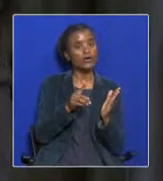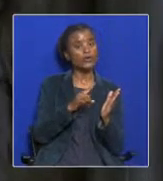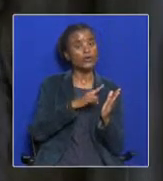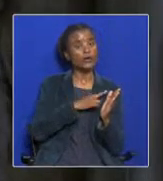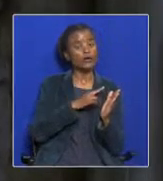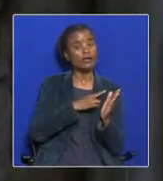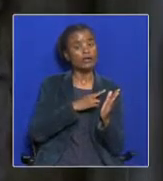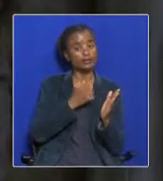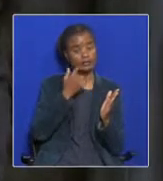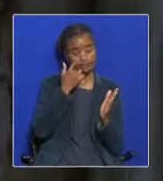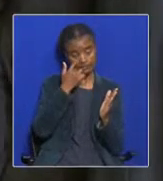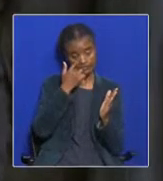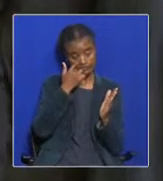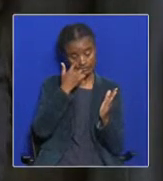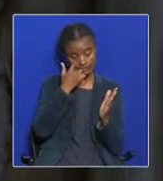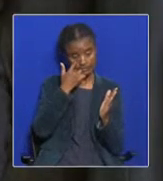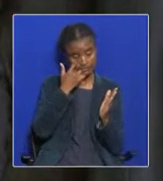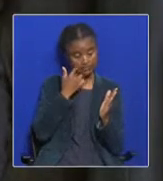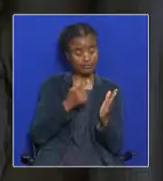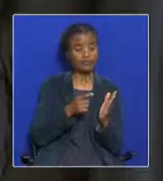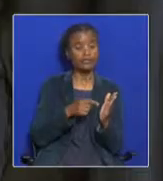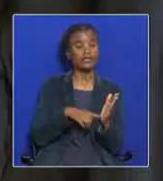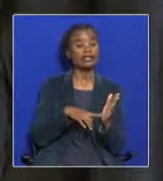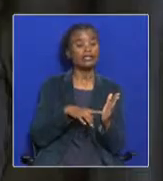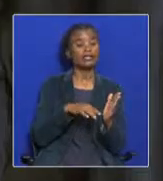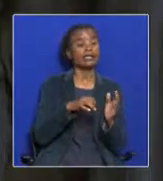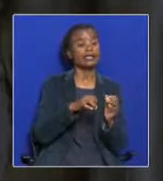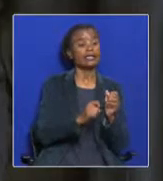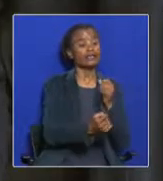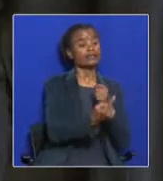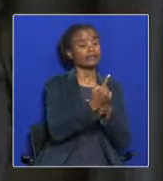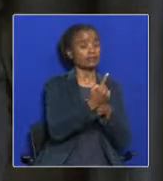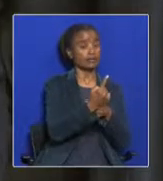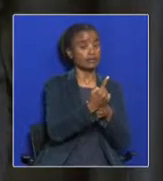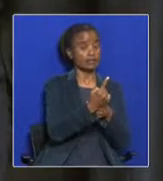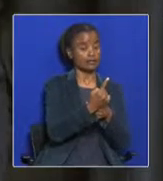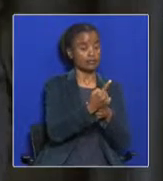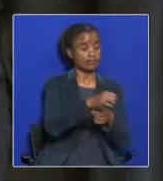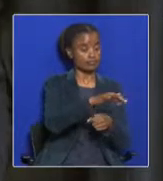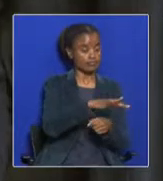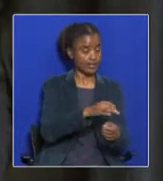a recordal after the events. I understand that, day one.